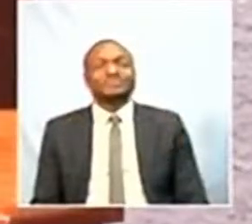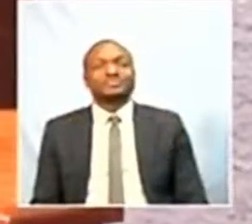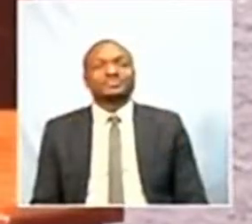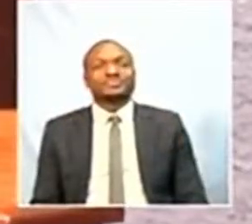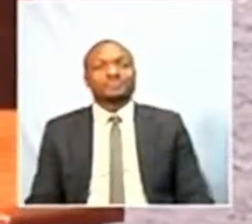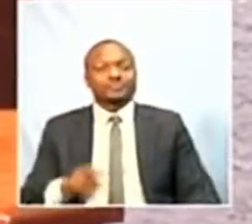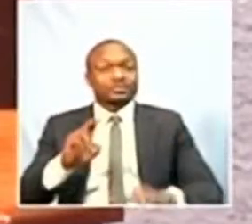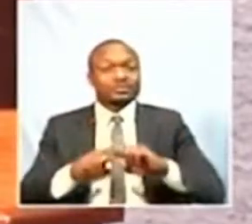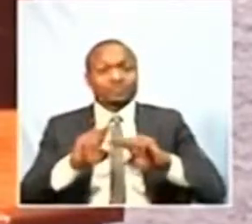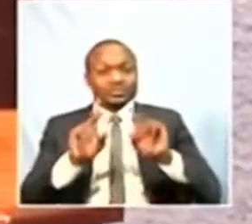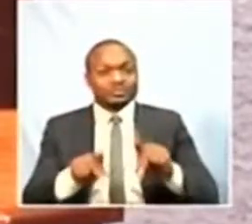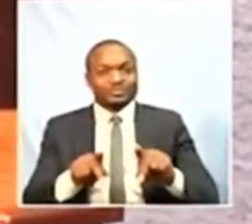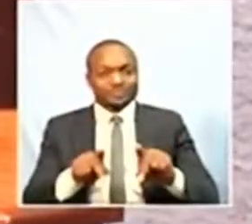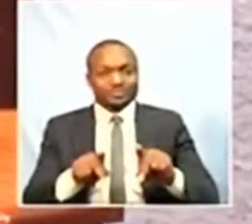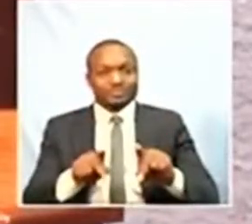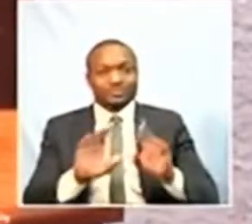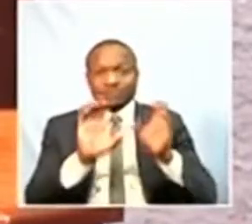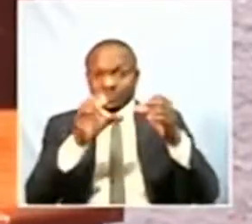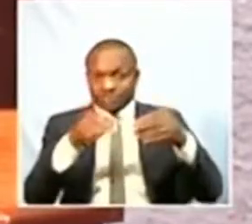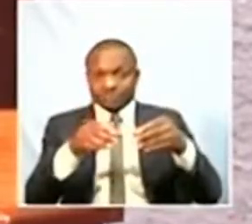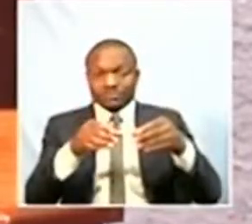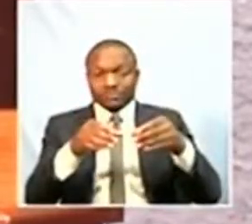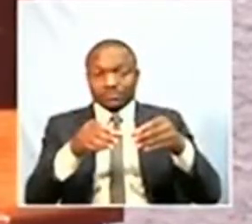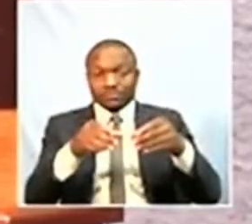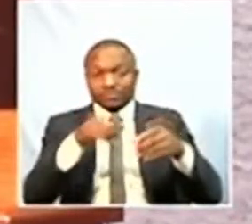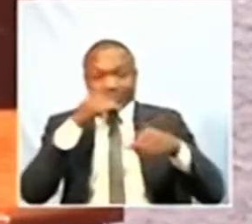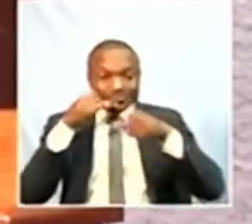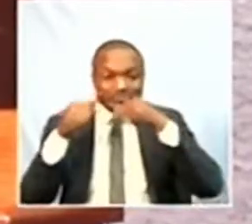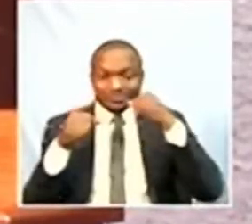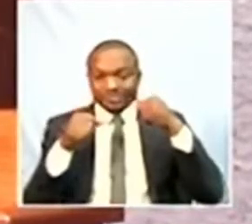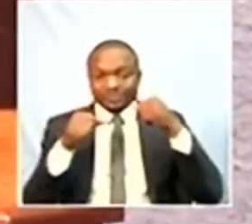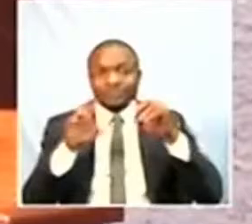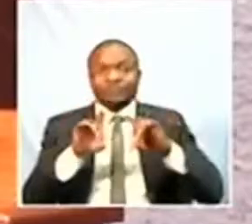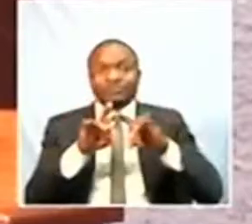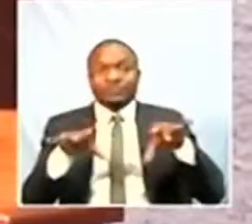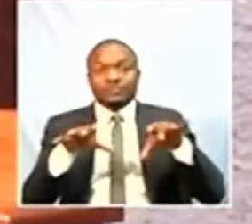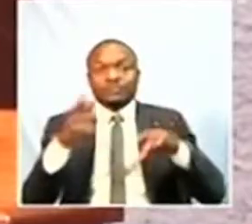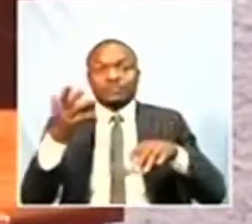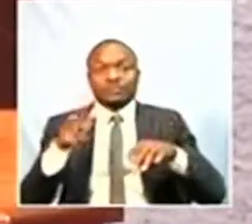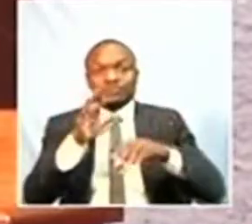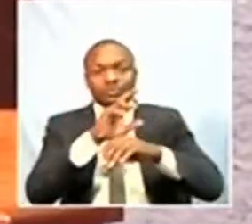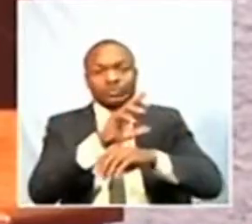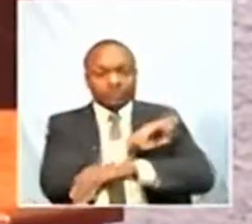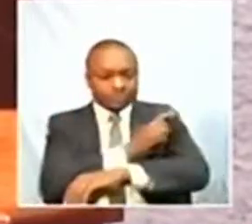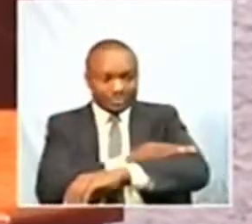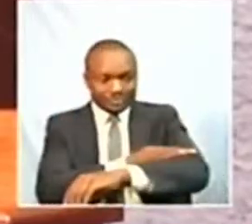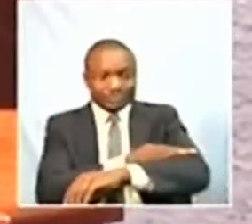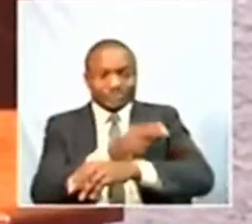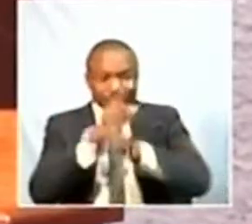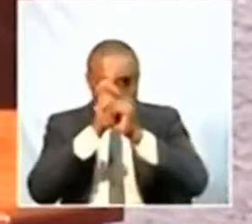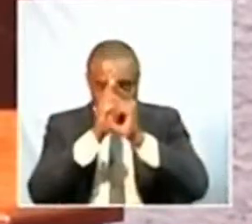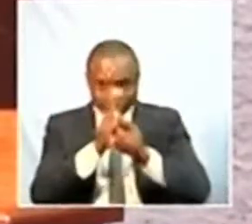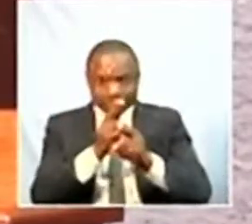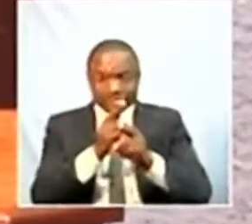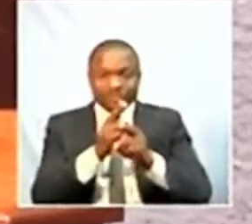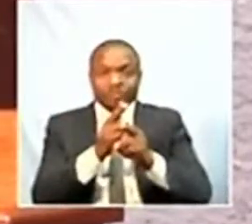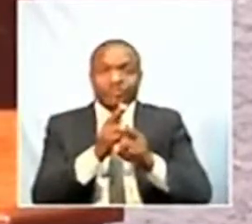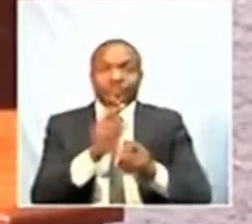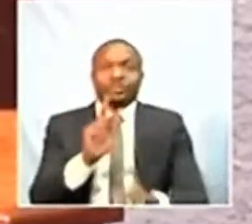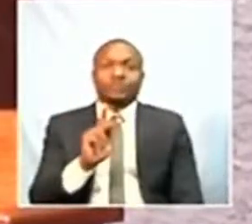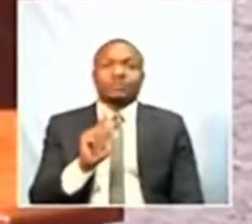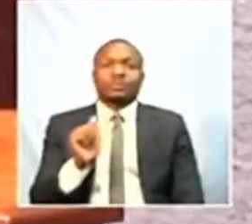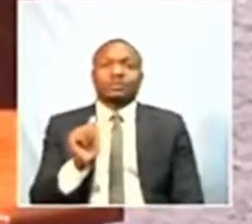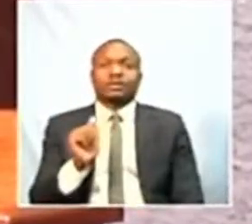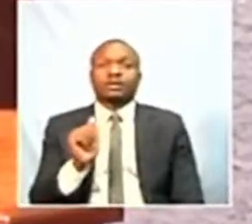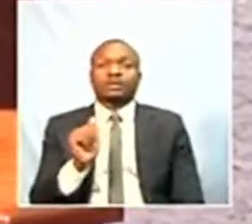The chairperson of the Committee on Agriculture, Lands and Natural Resources, Honorable Asford Kachingwe,